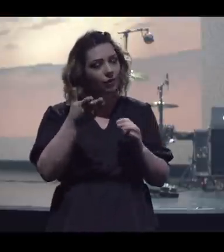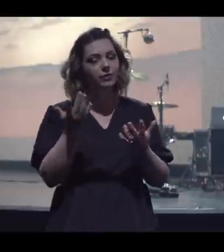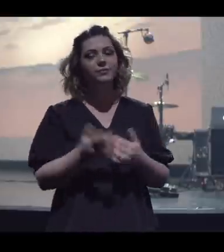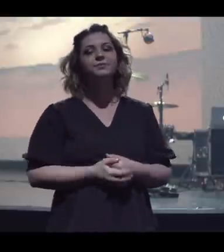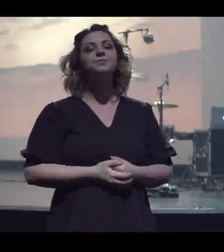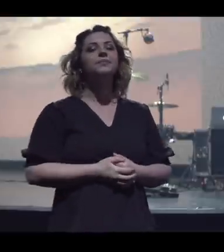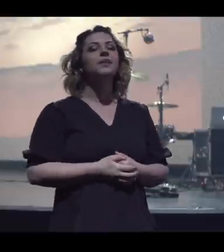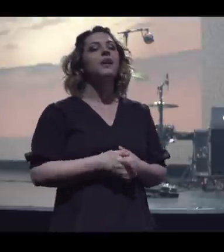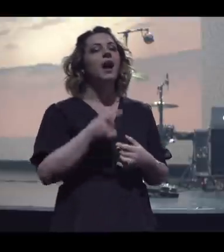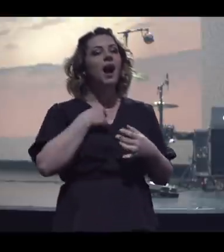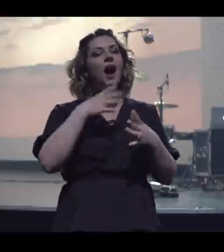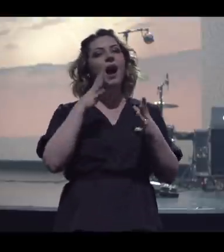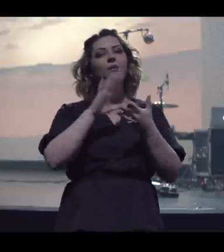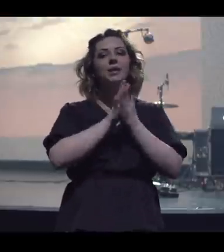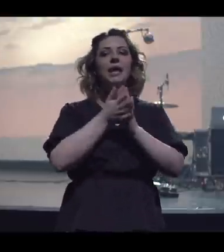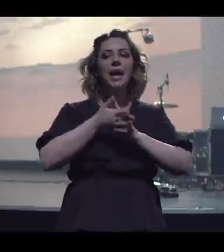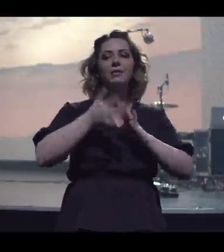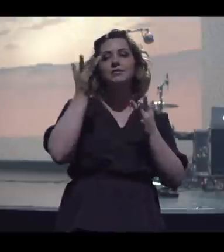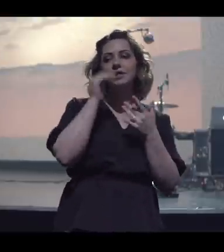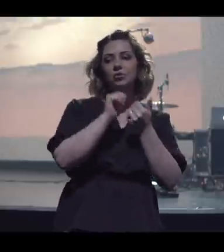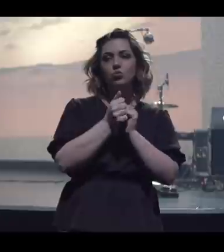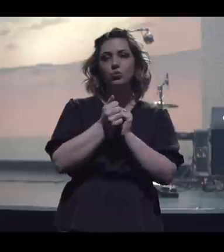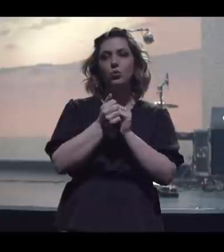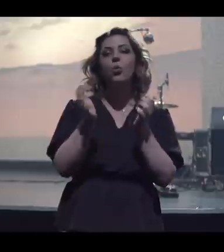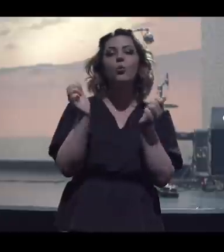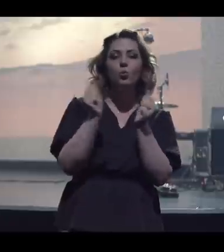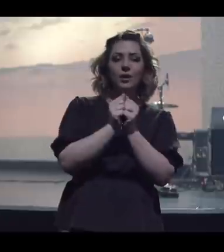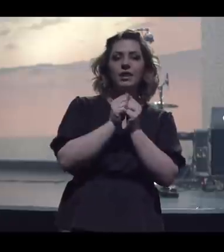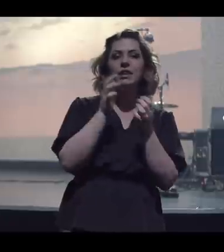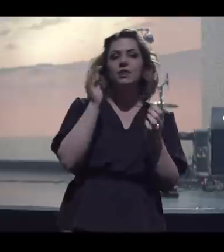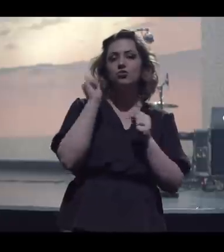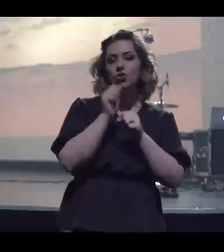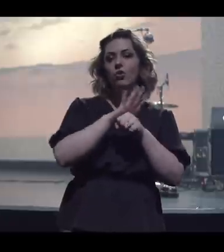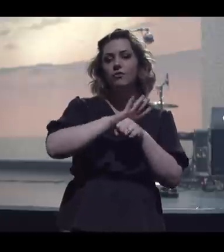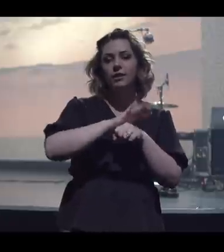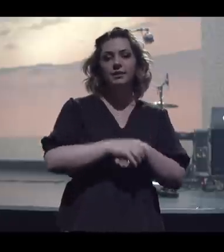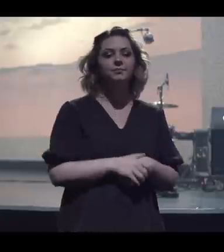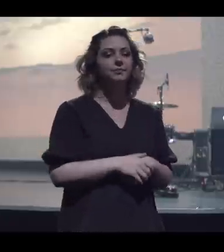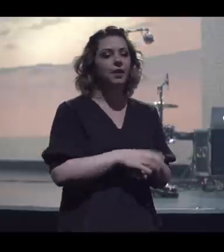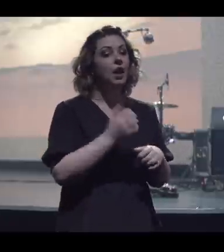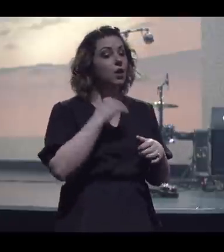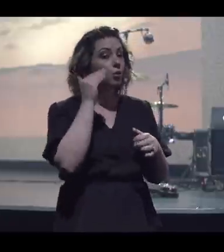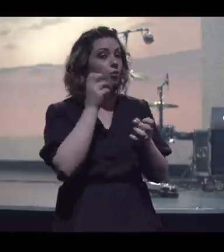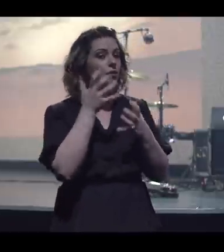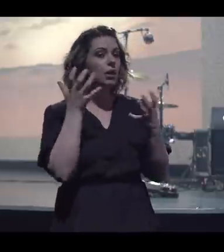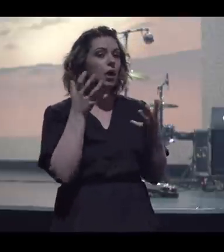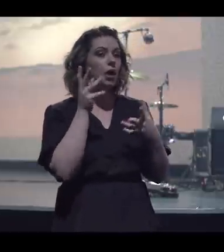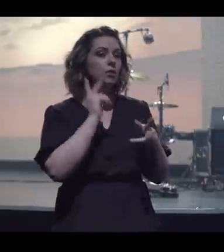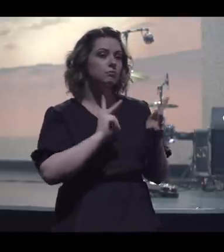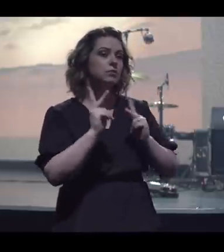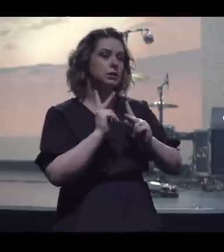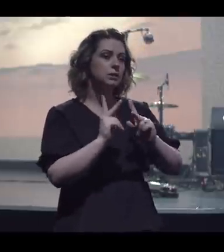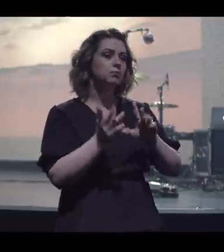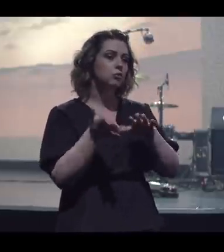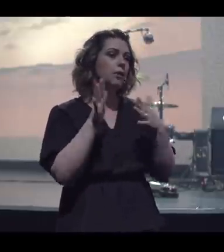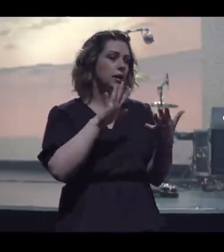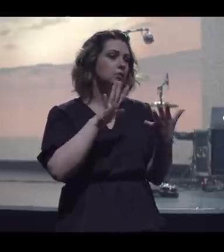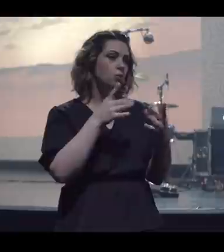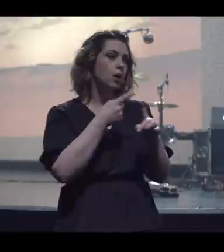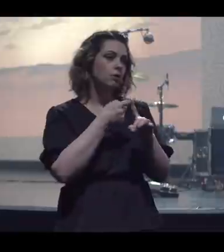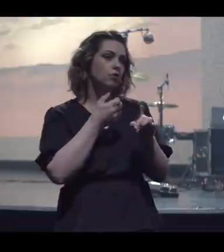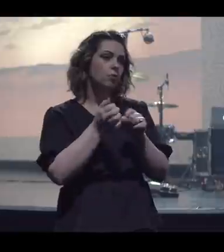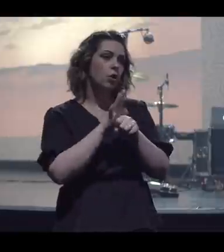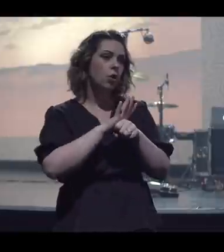I got COVID so, it hit me hard. Now, I know a lot of people have died from COVID. It is a more serious